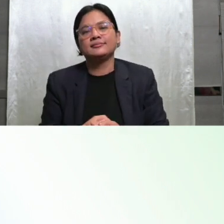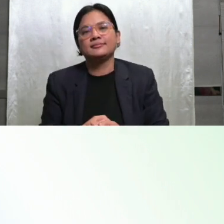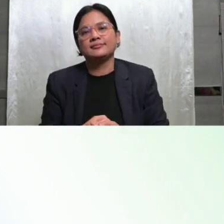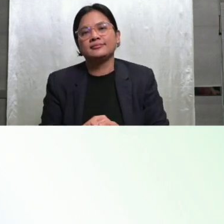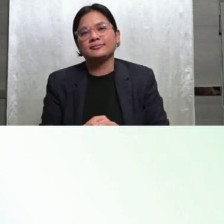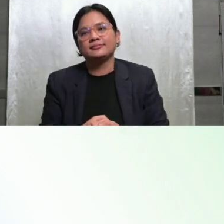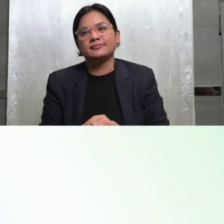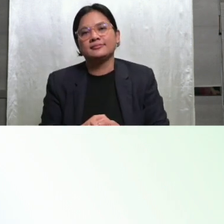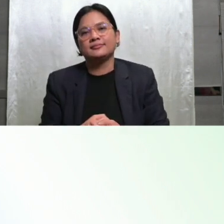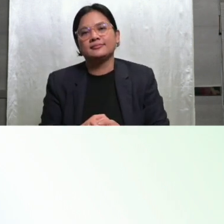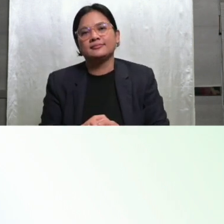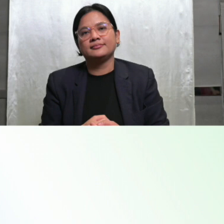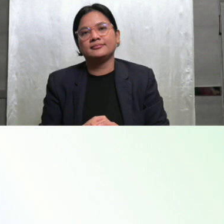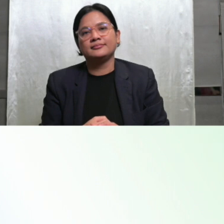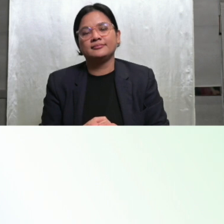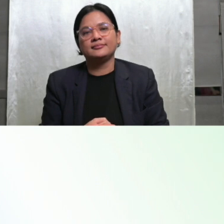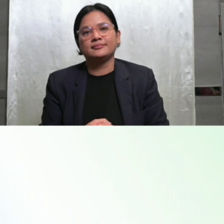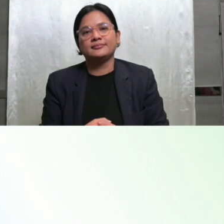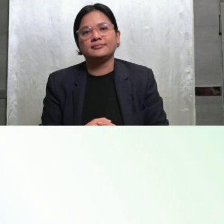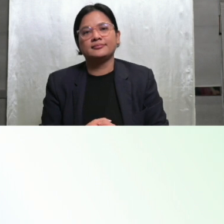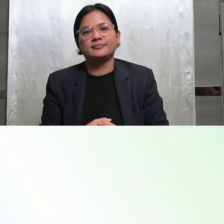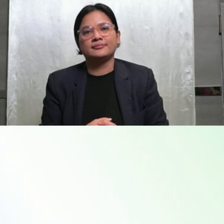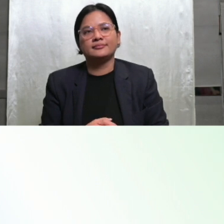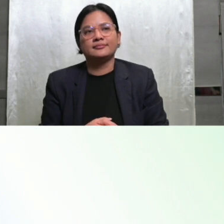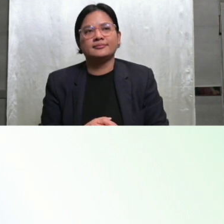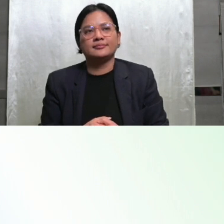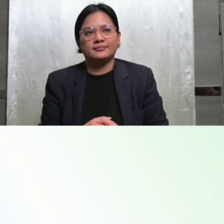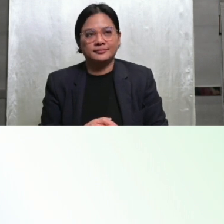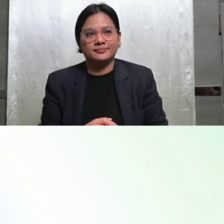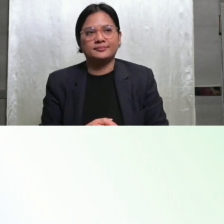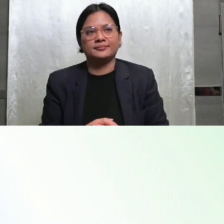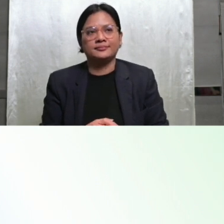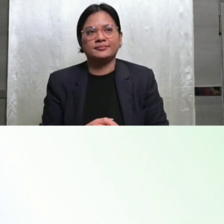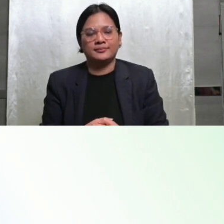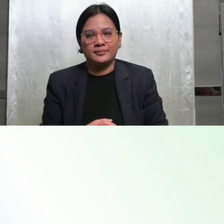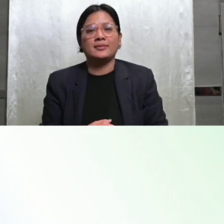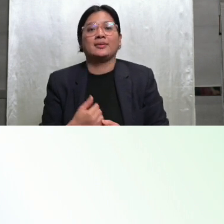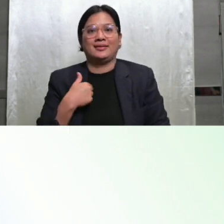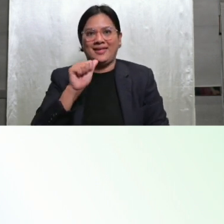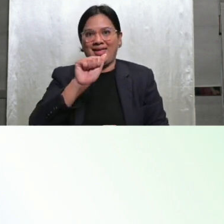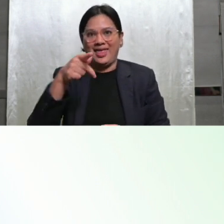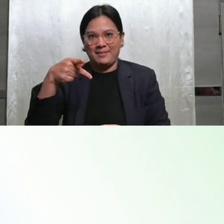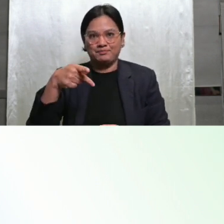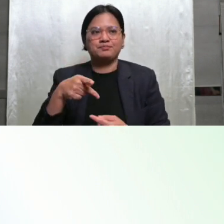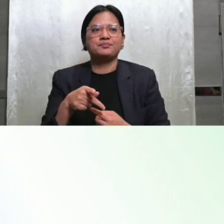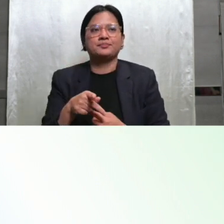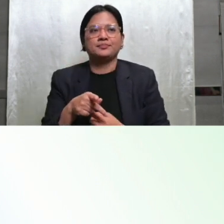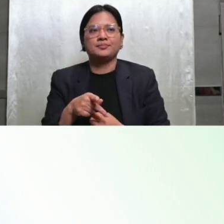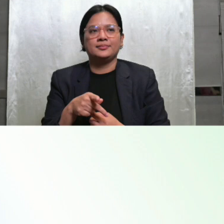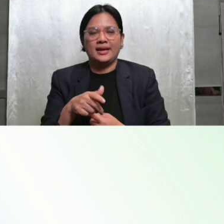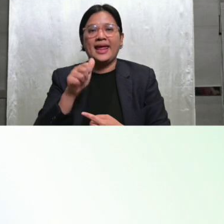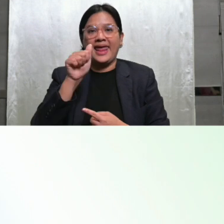So this is what we have been cooking at AICET in our kitchen. So the key benefits that you can get out of using these